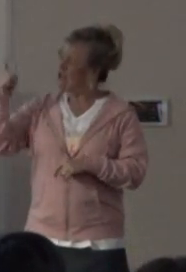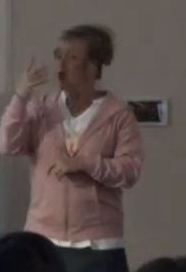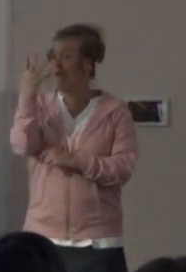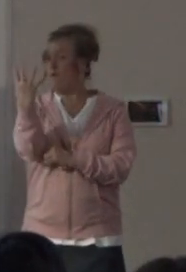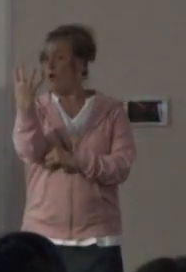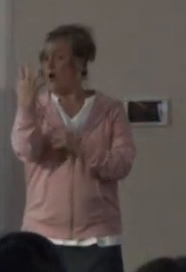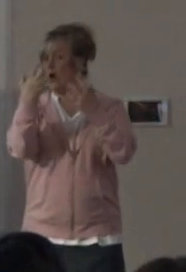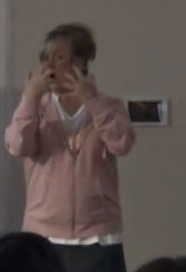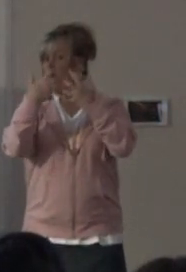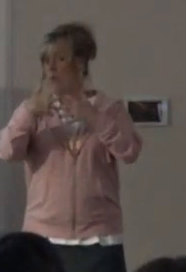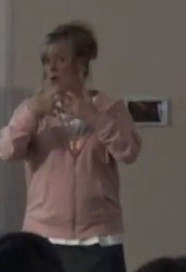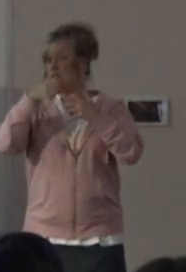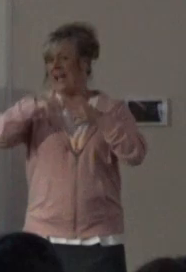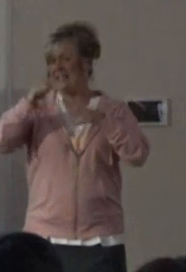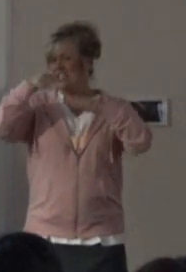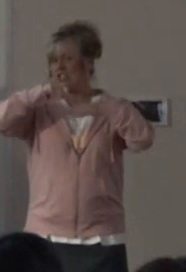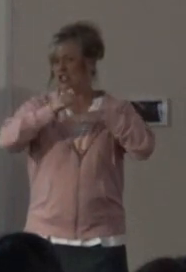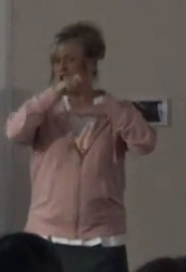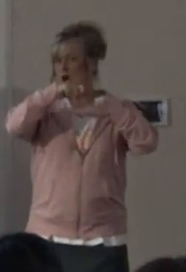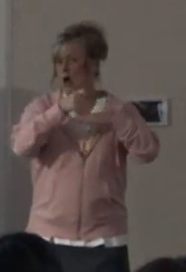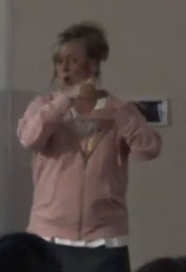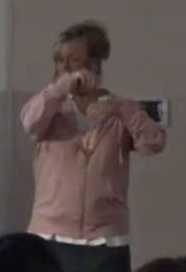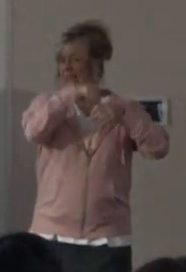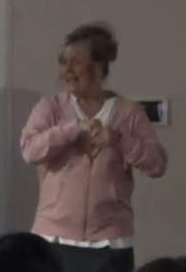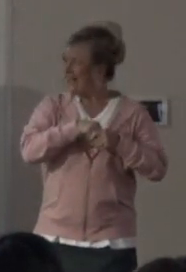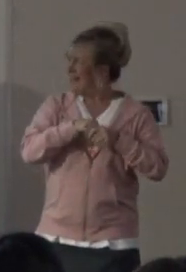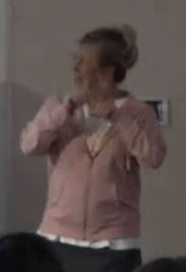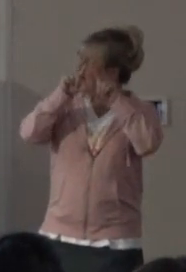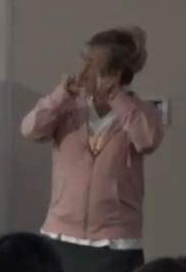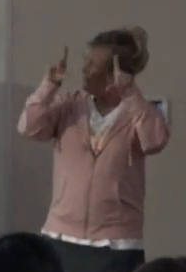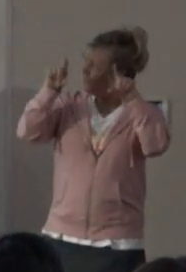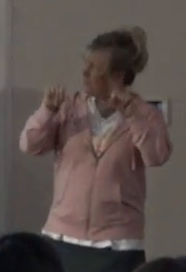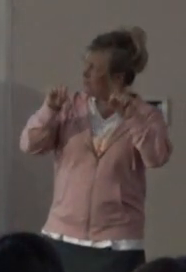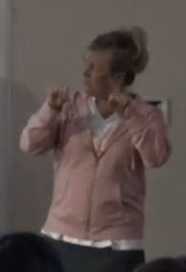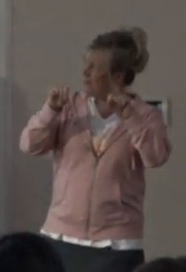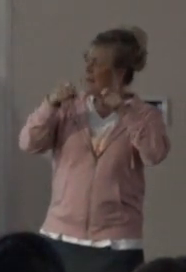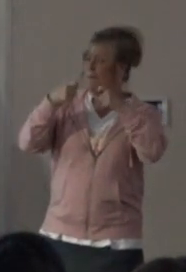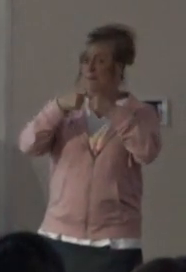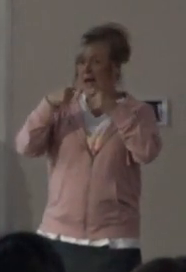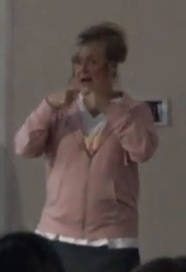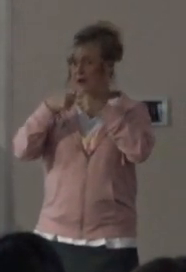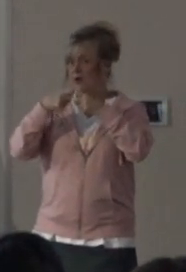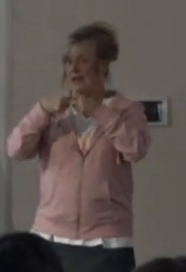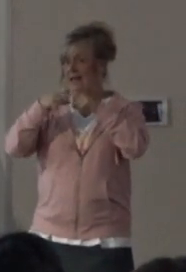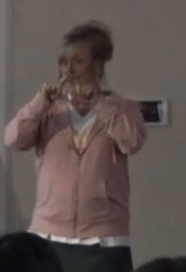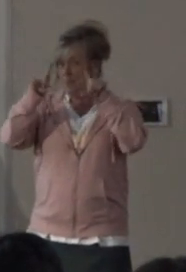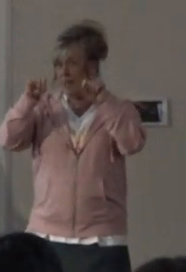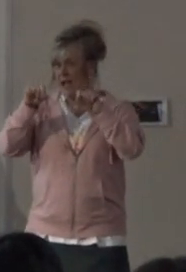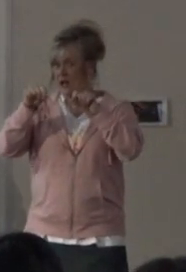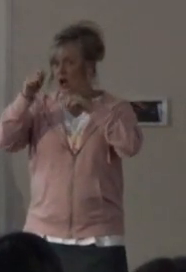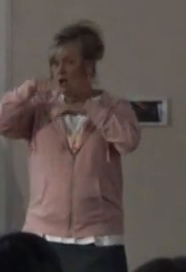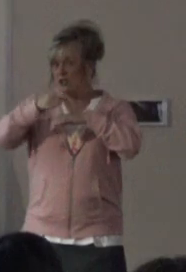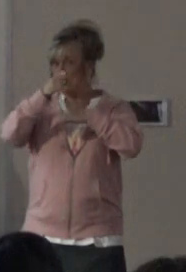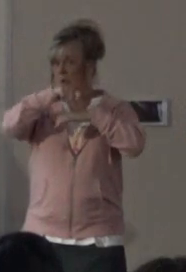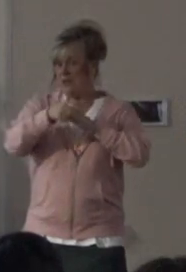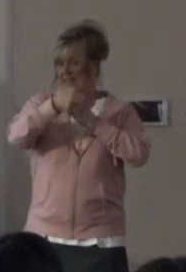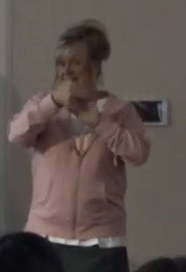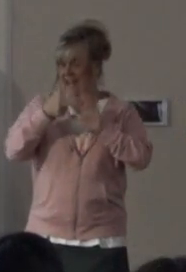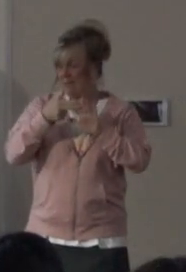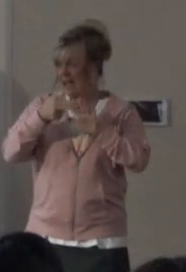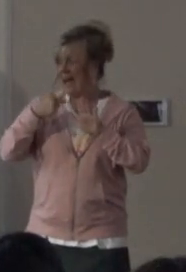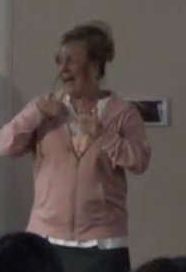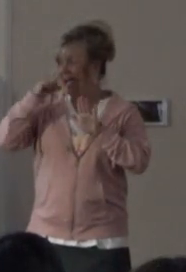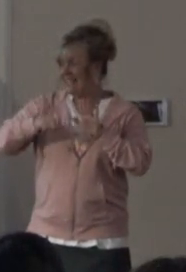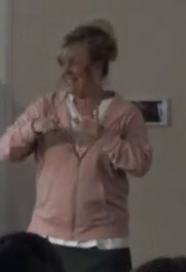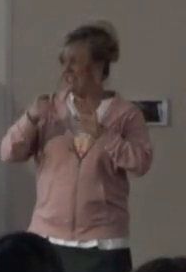that I have to sew in. And then the breadboard, the Arduino, and the battery pack, which are all also sewn in and taped in. And I had to sew